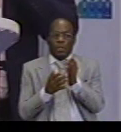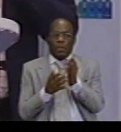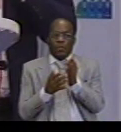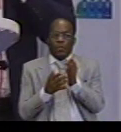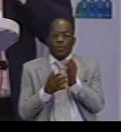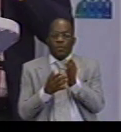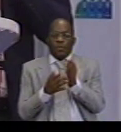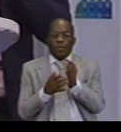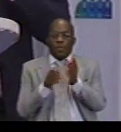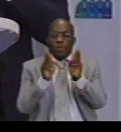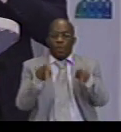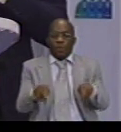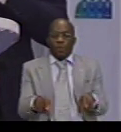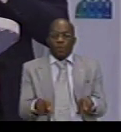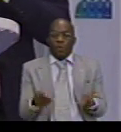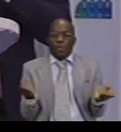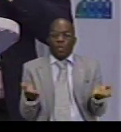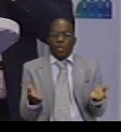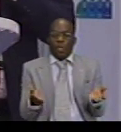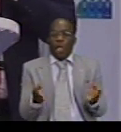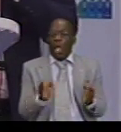Or everything that will be done.